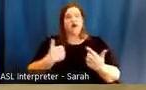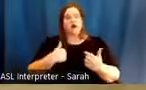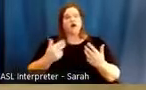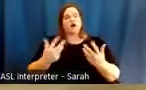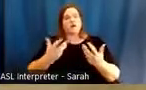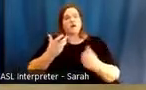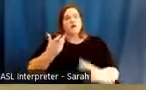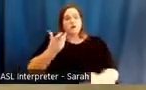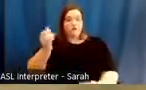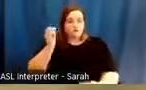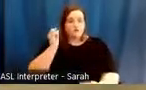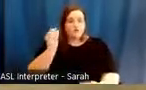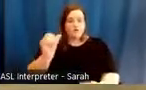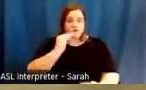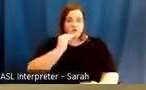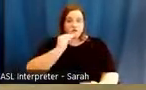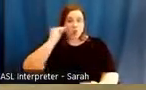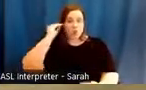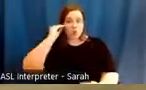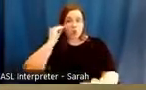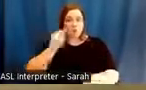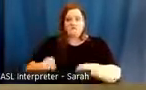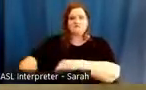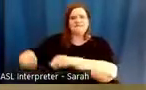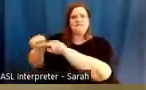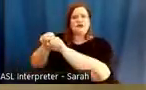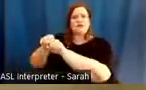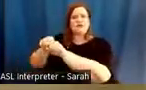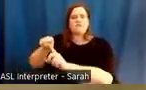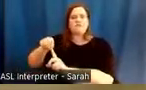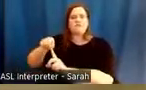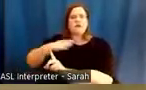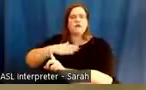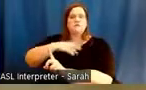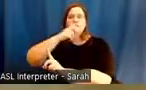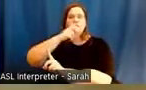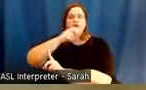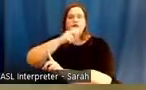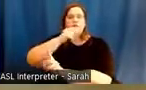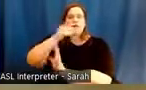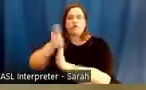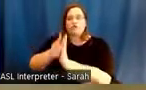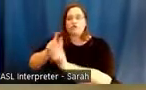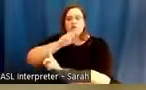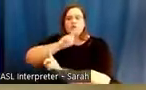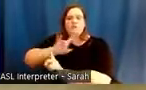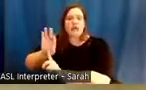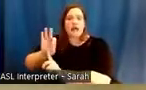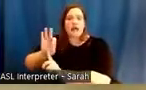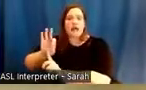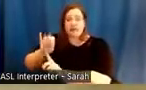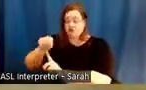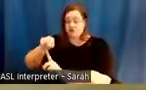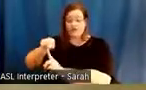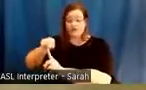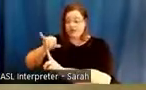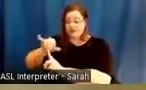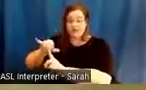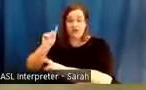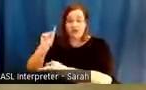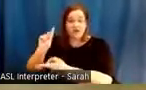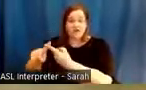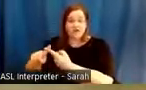home, just like my 89-year-old mother-in-law has. She's going to be there maybe until